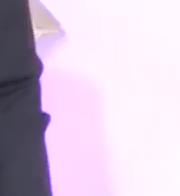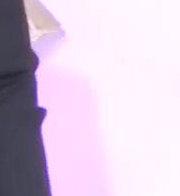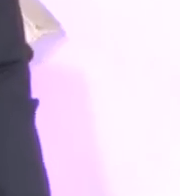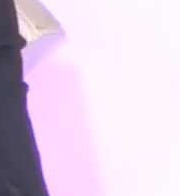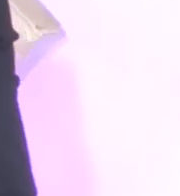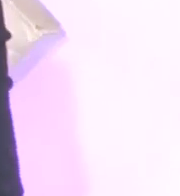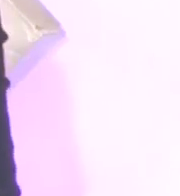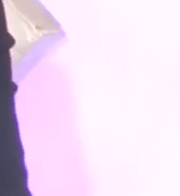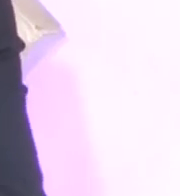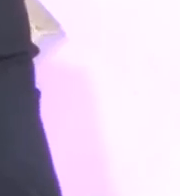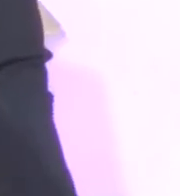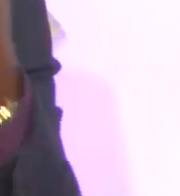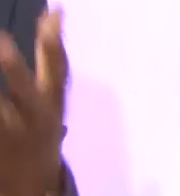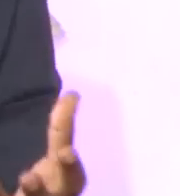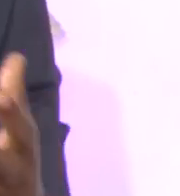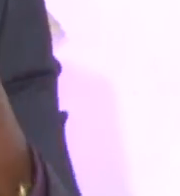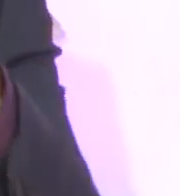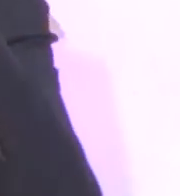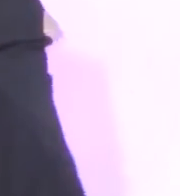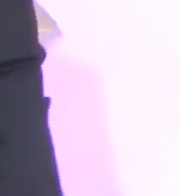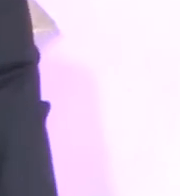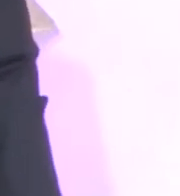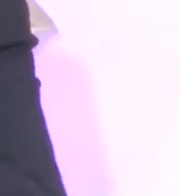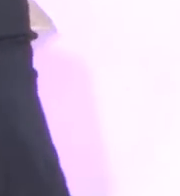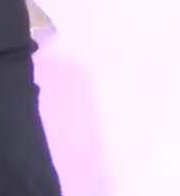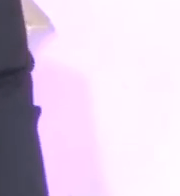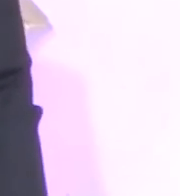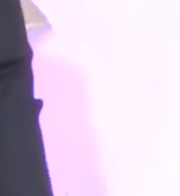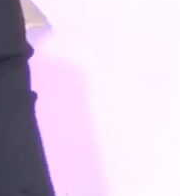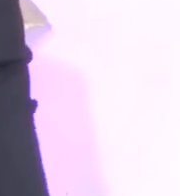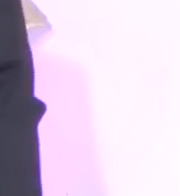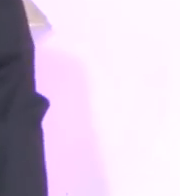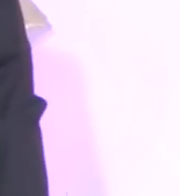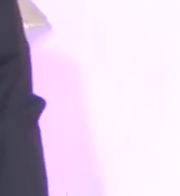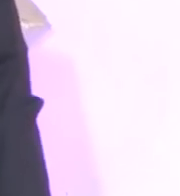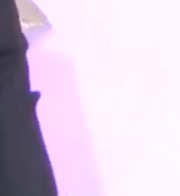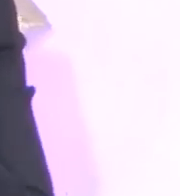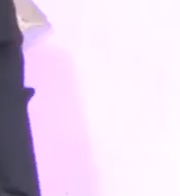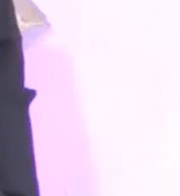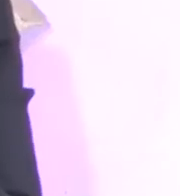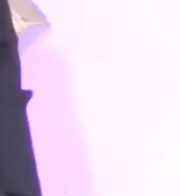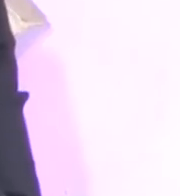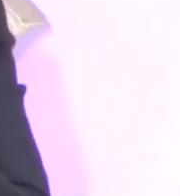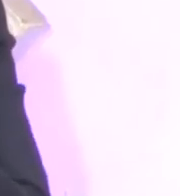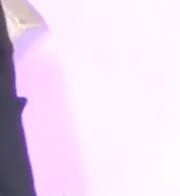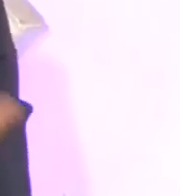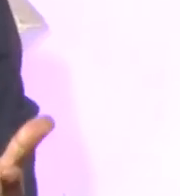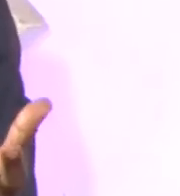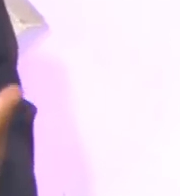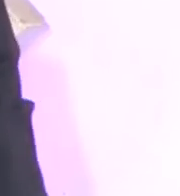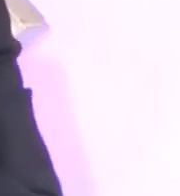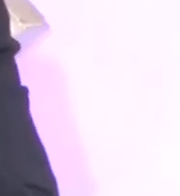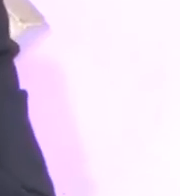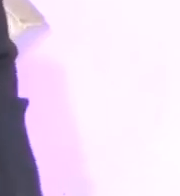begin criticizing, oh, now they are not doing this, they are not doing that. That will rob you of an encounter with God. If you see something,